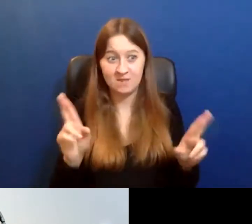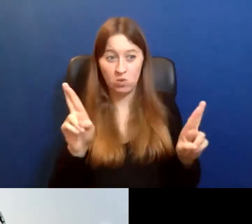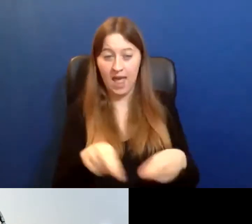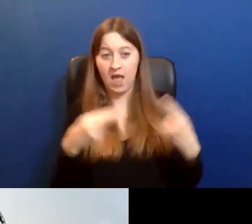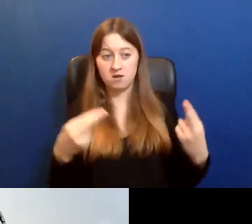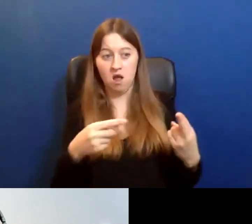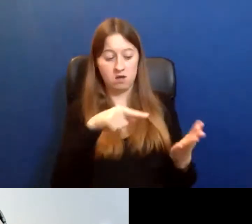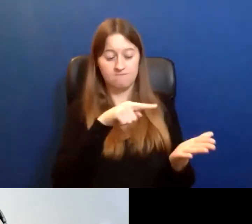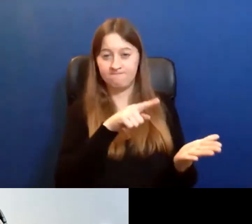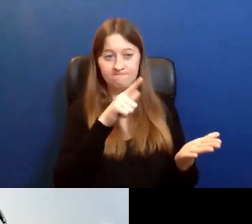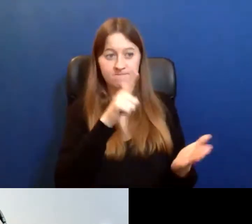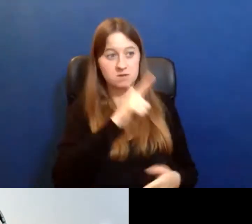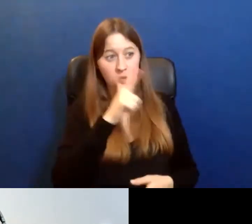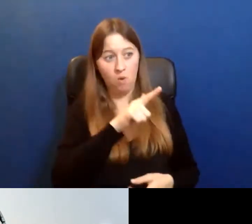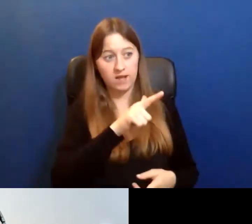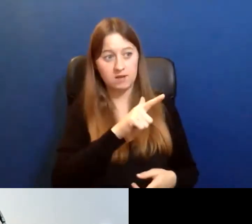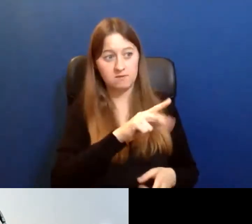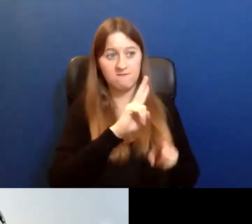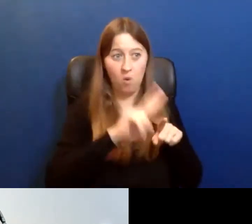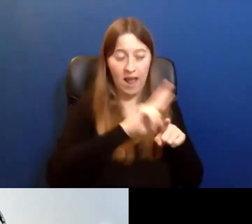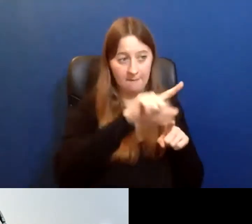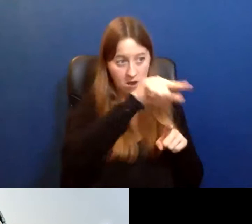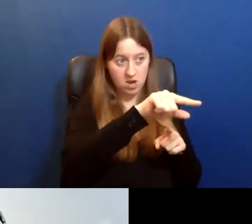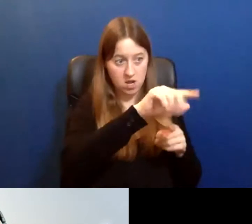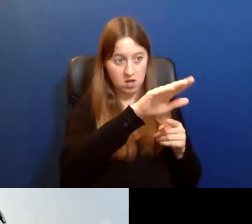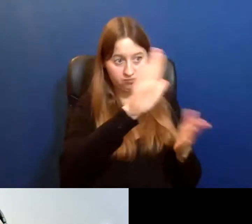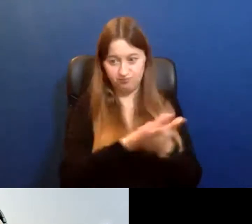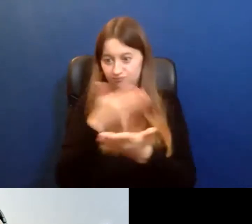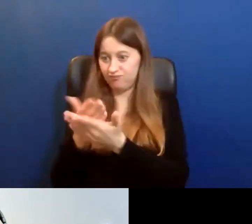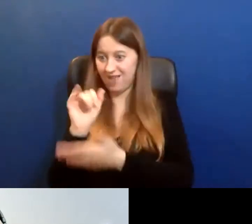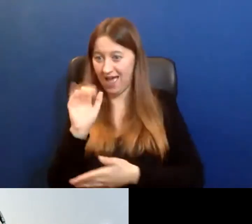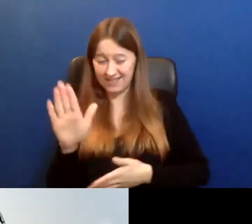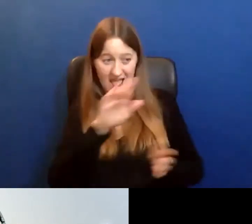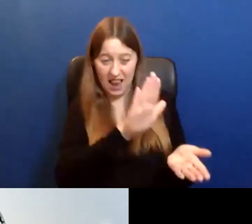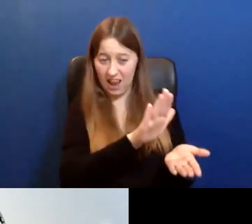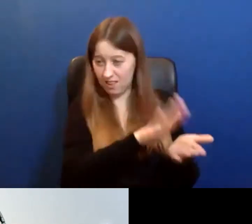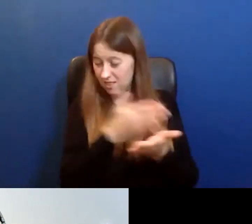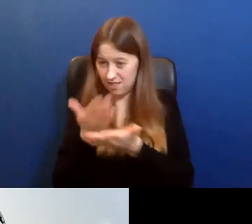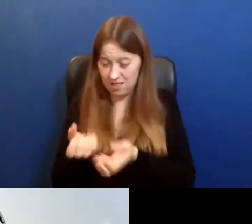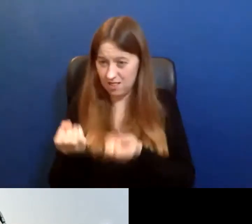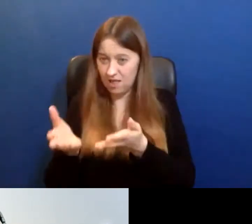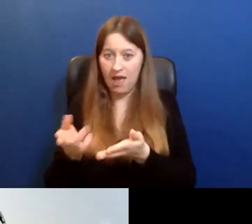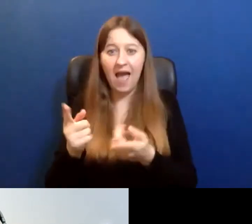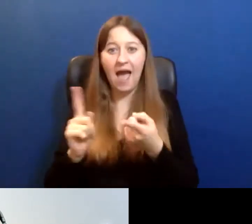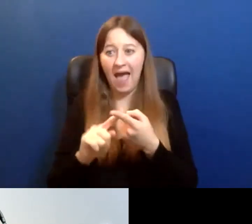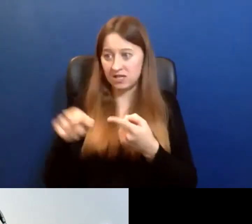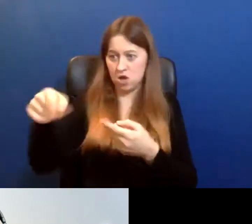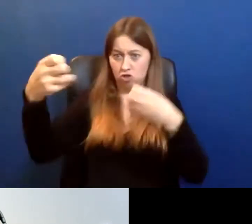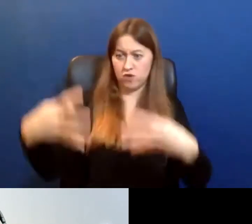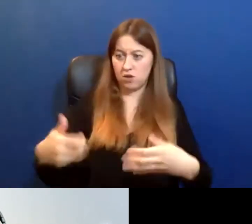interpret the spoken vocabulary into ISL and get a true reflection of their skills. It was the